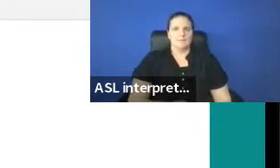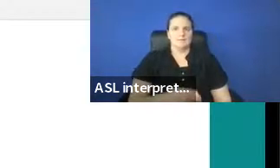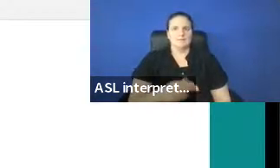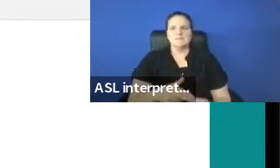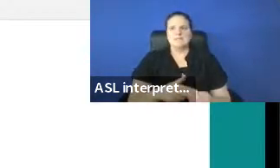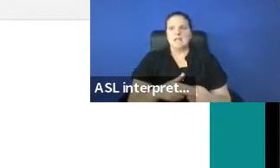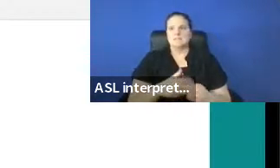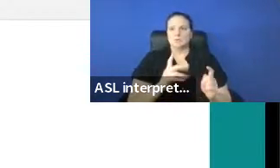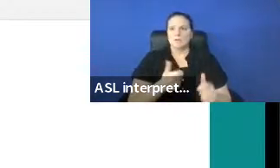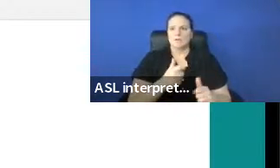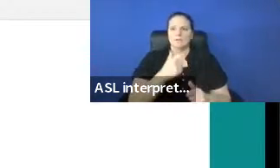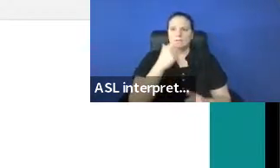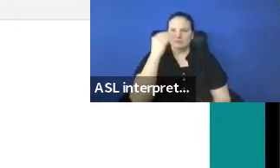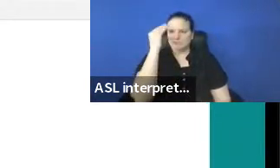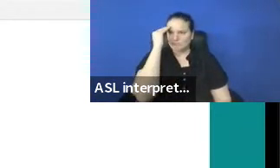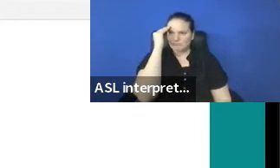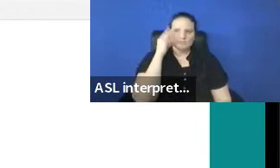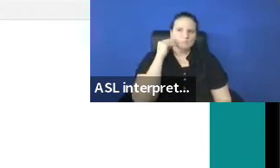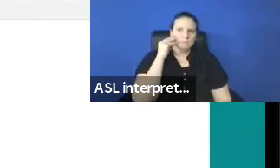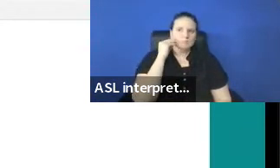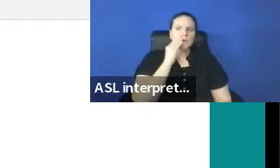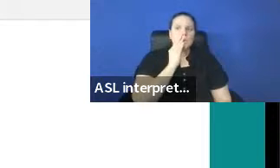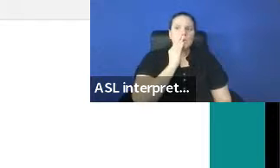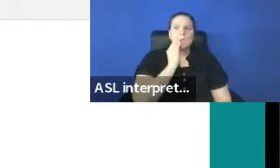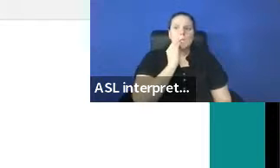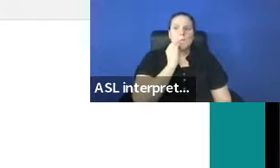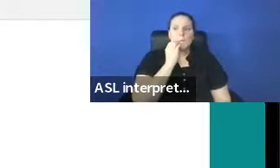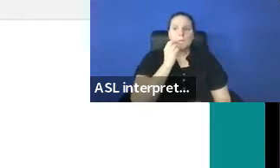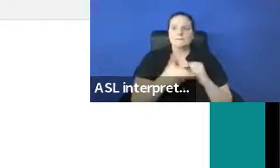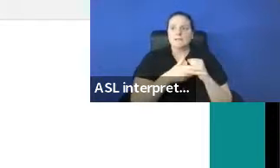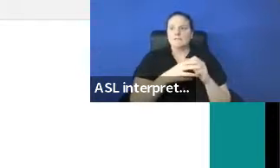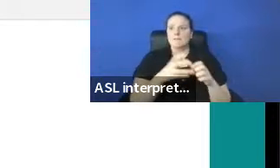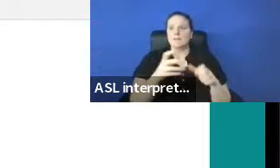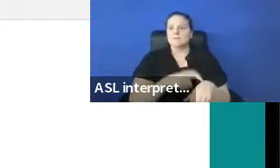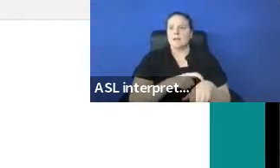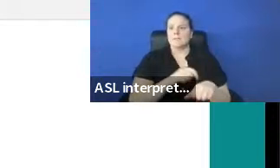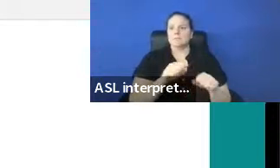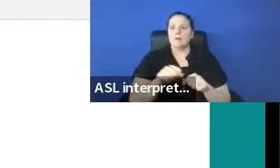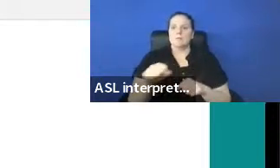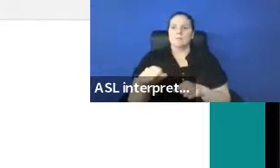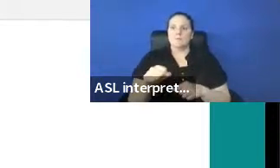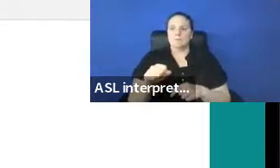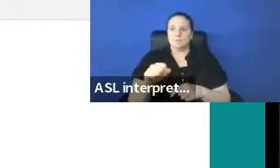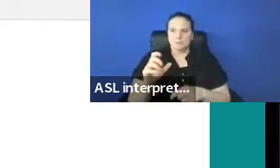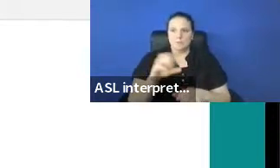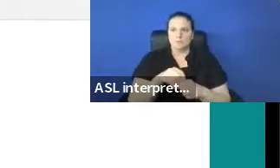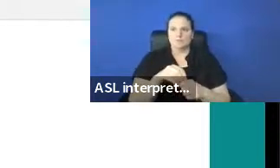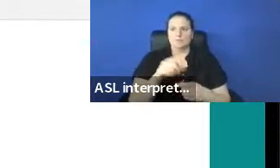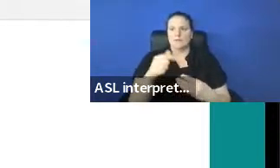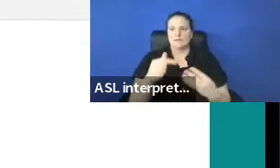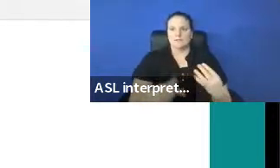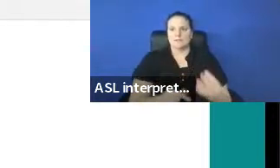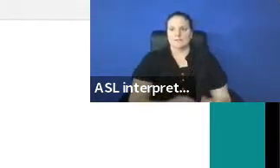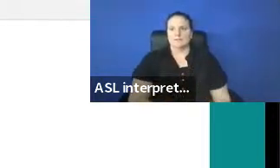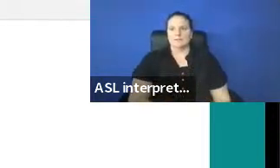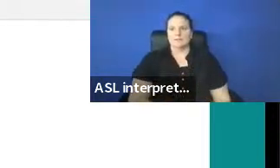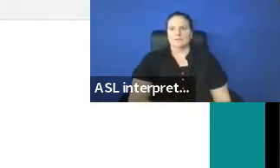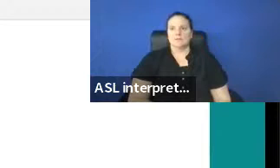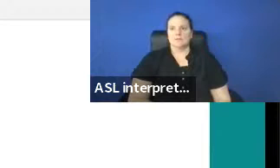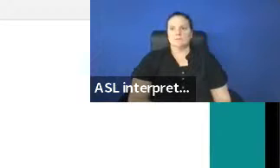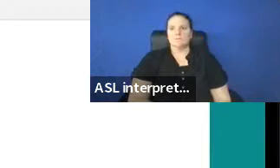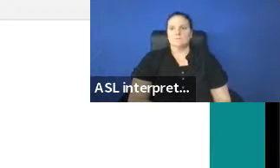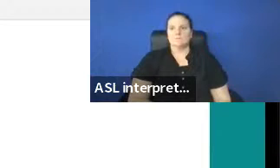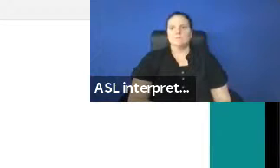quickly. I think everybody's seen them before. I want to save as much time as possible to get into the details. The big thing